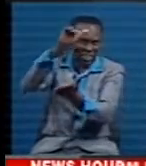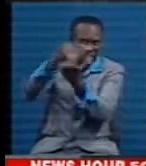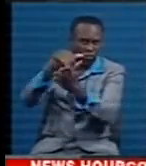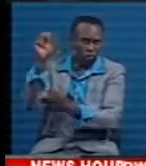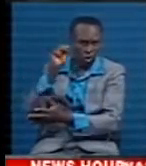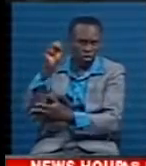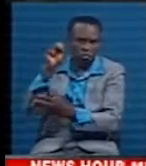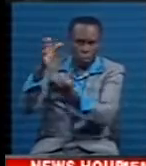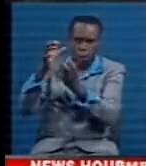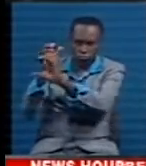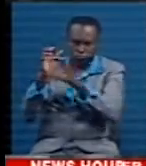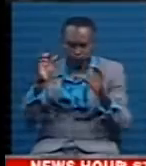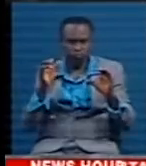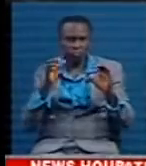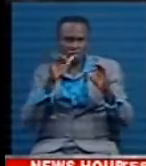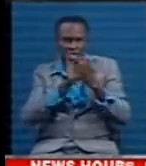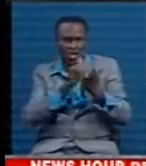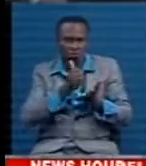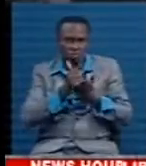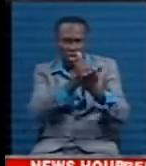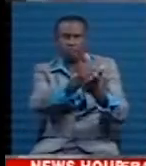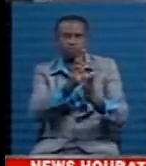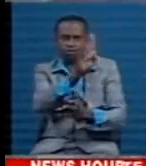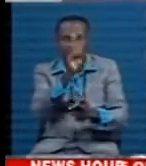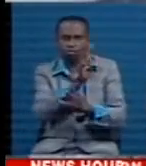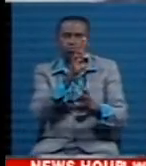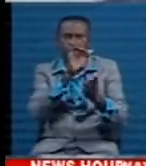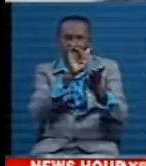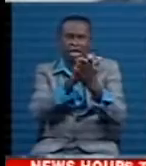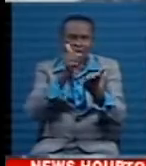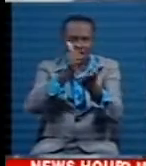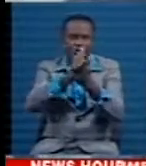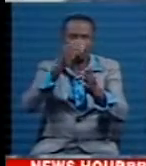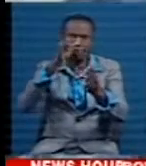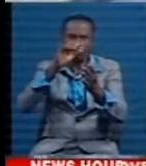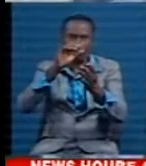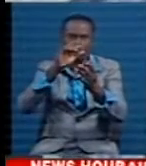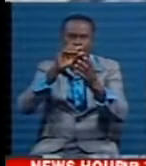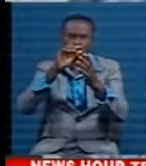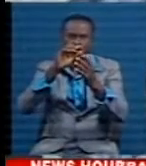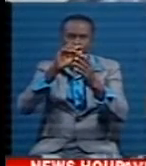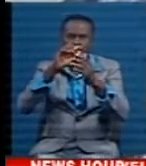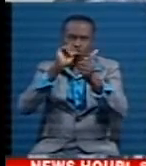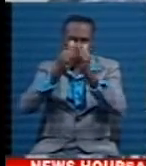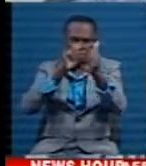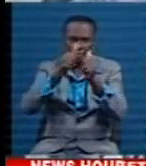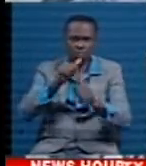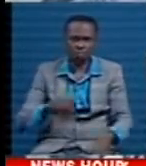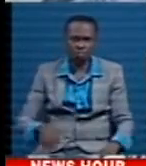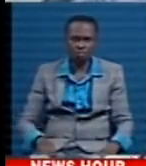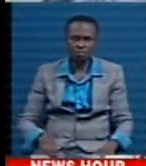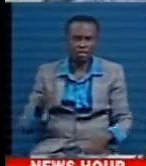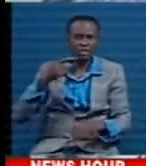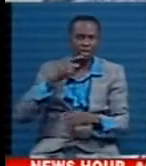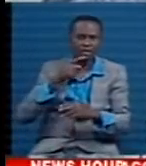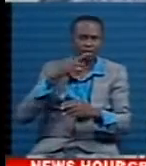audit service, Professor Edward Dua Ajiman, made a pledge of $1,000. He said there is the need for the Ministry of